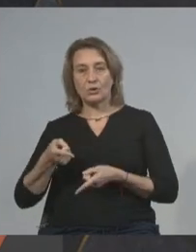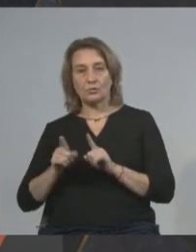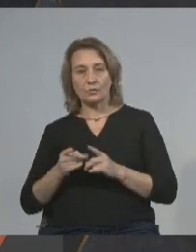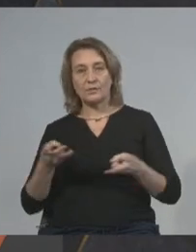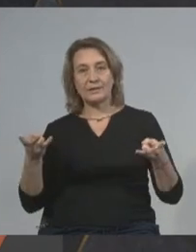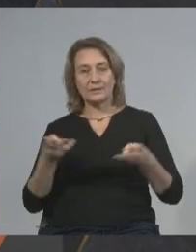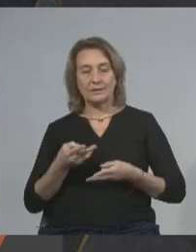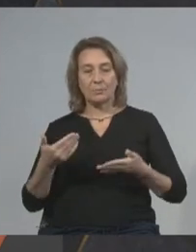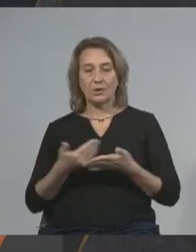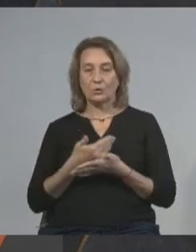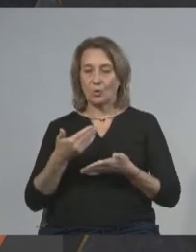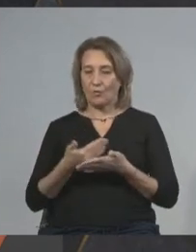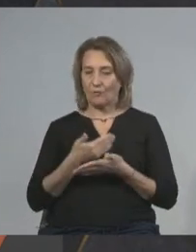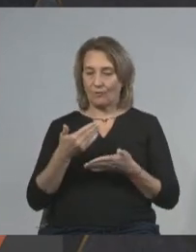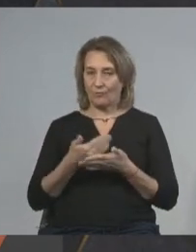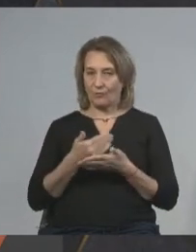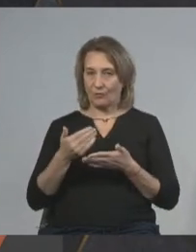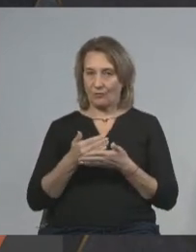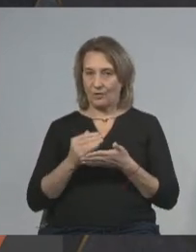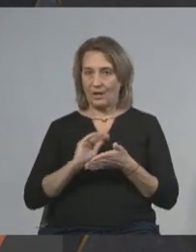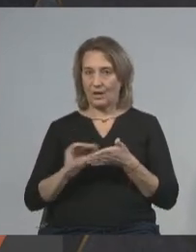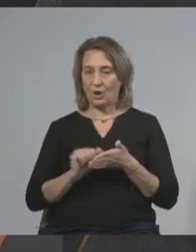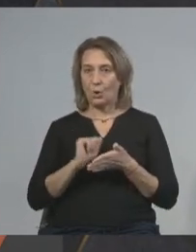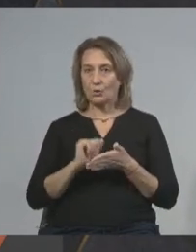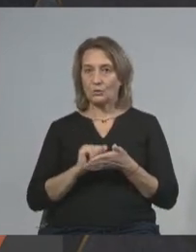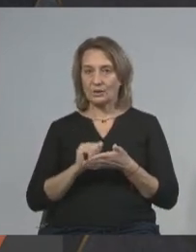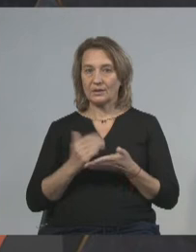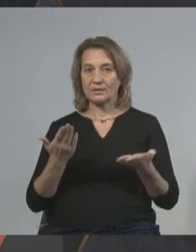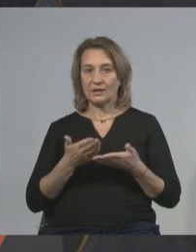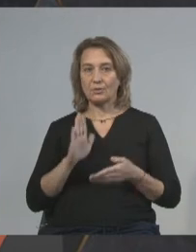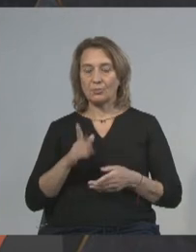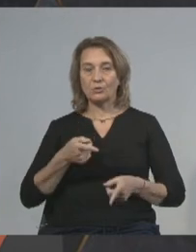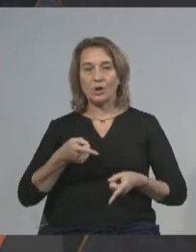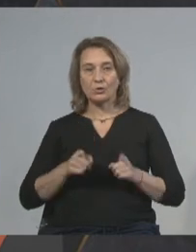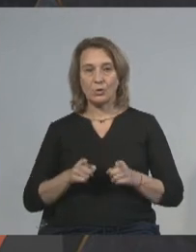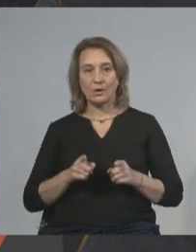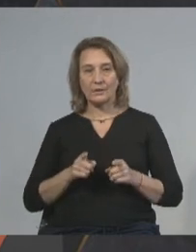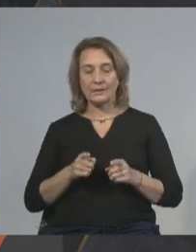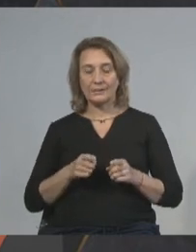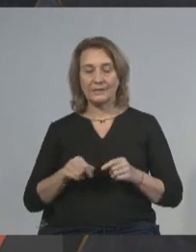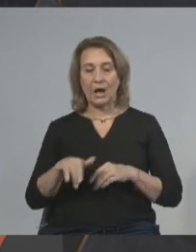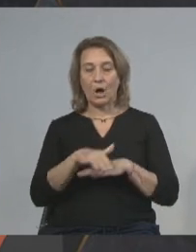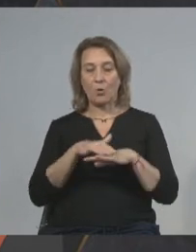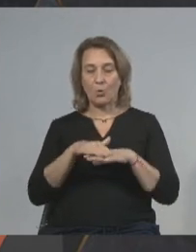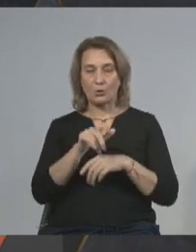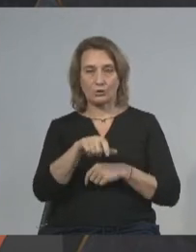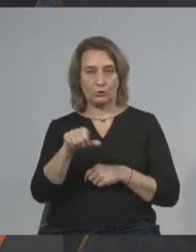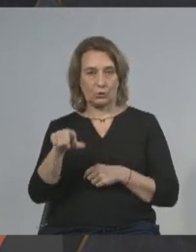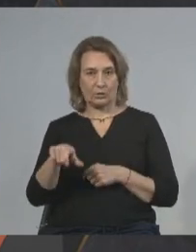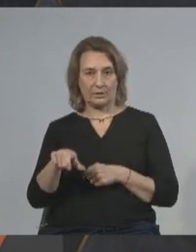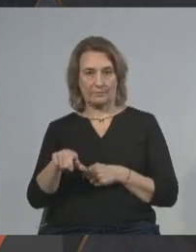again relevant and then you will have to create the new content that will also be relevant for the audience